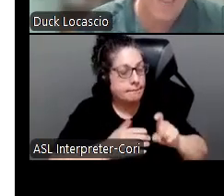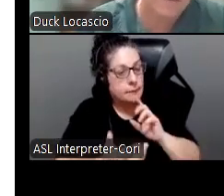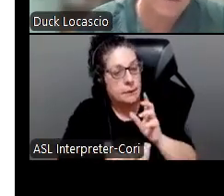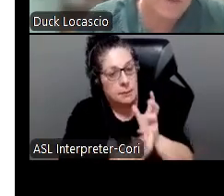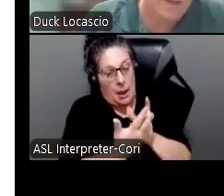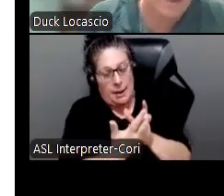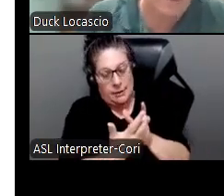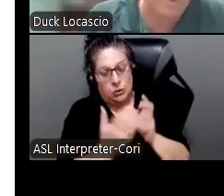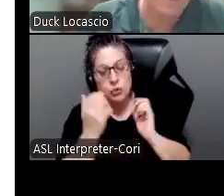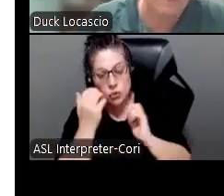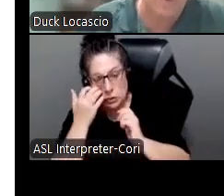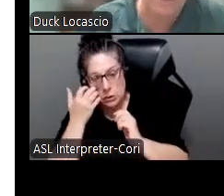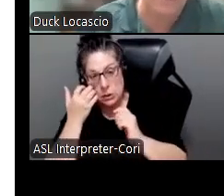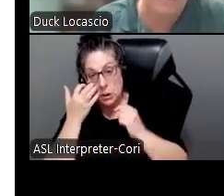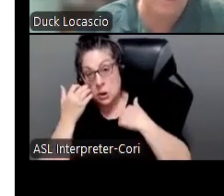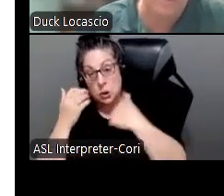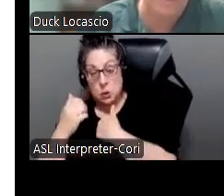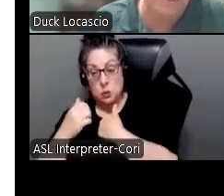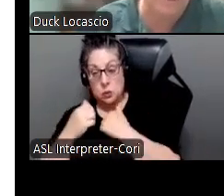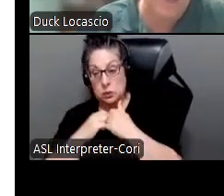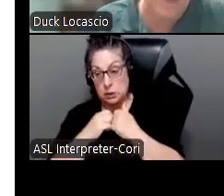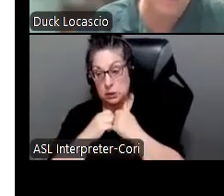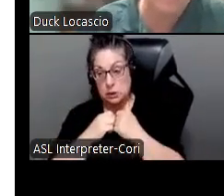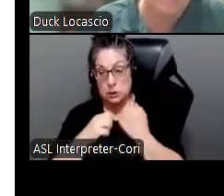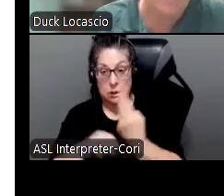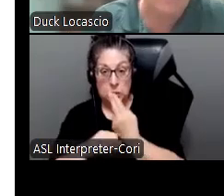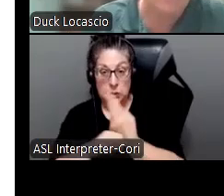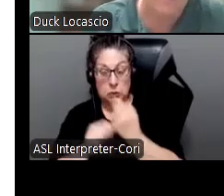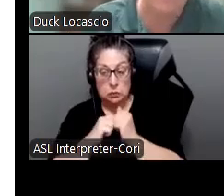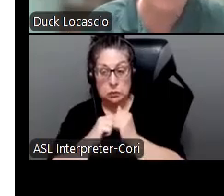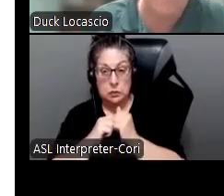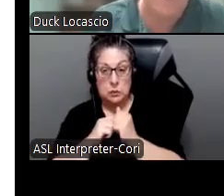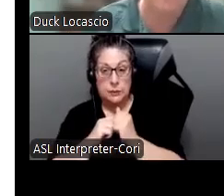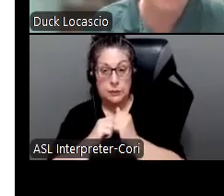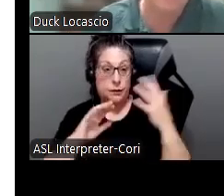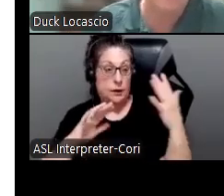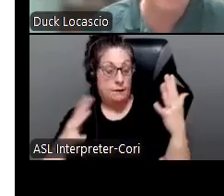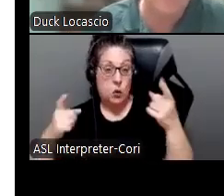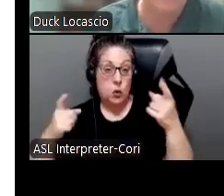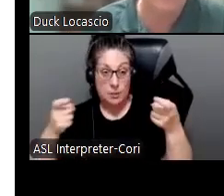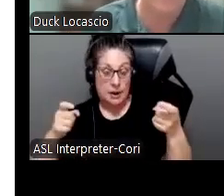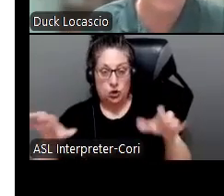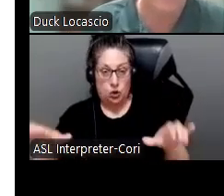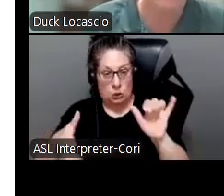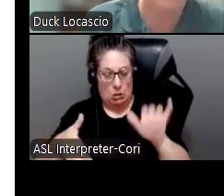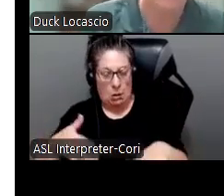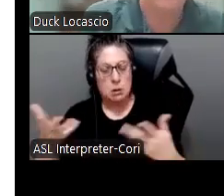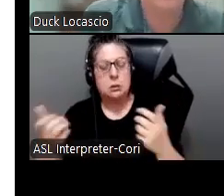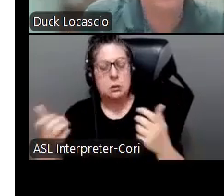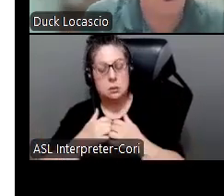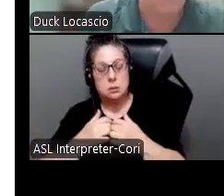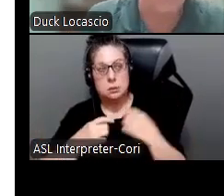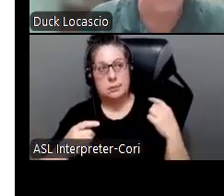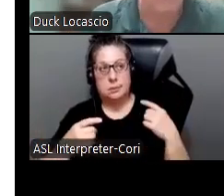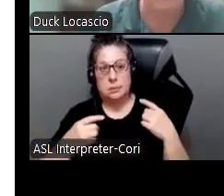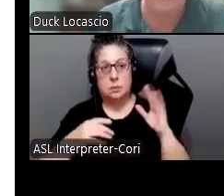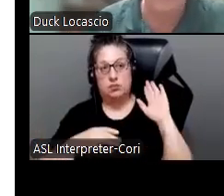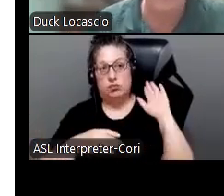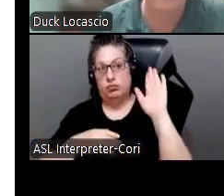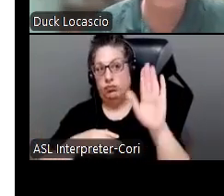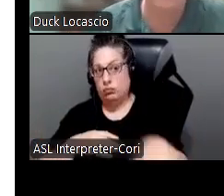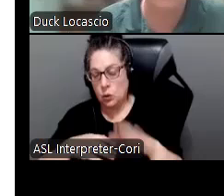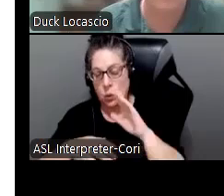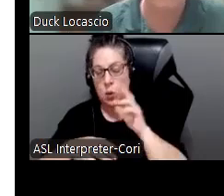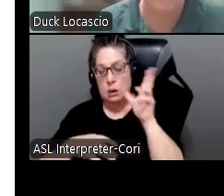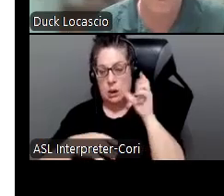boxes checked. We utilize forest management to do this, and throughout this talk, you'll